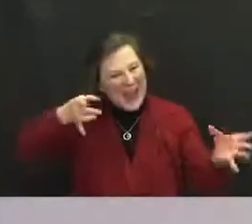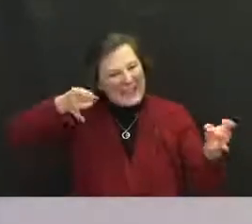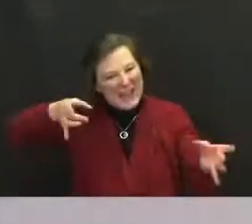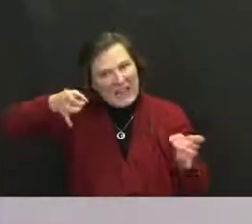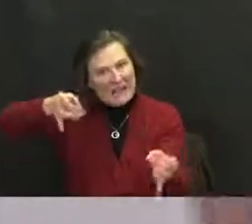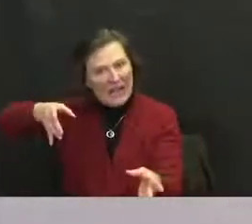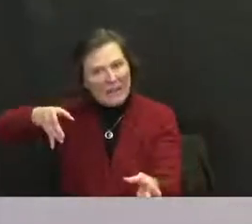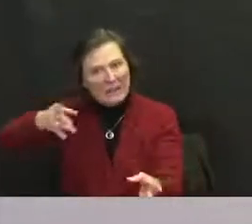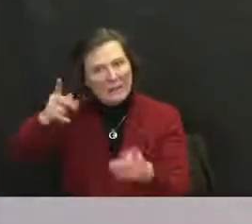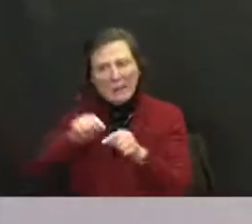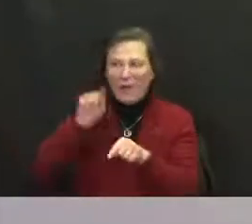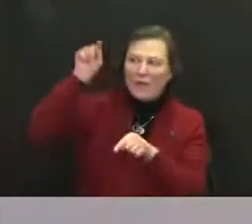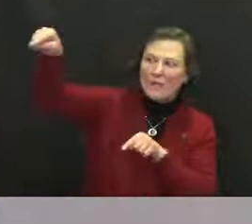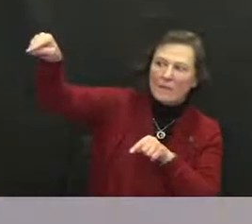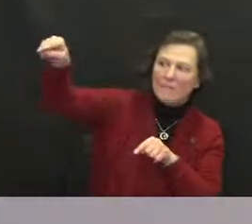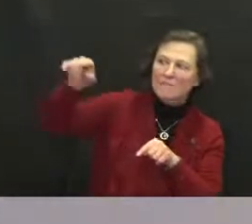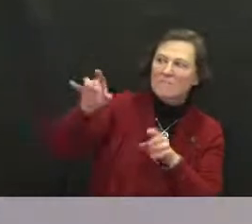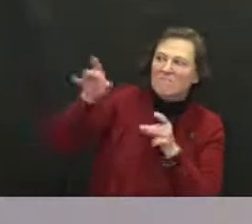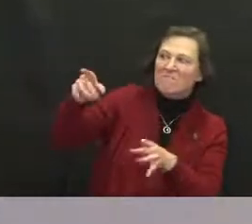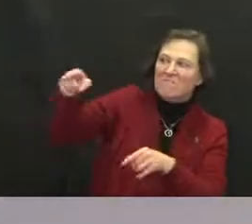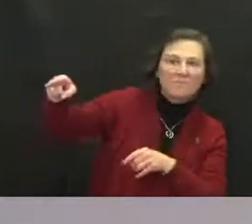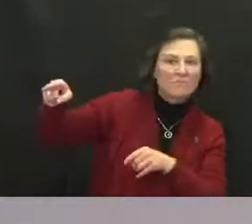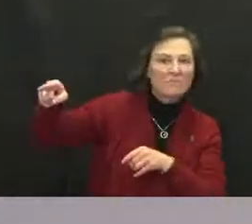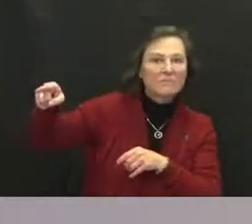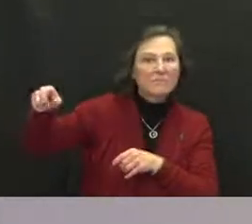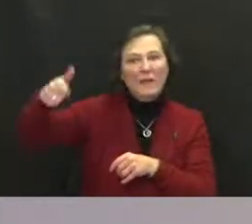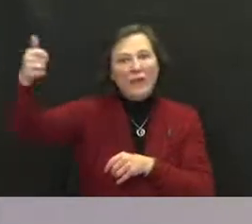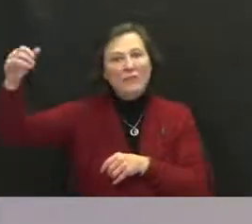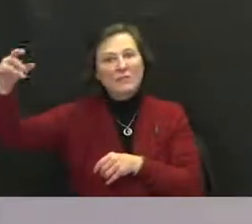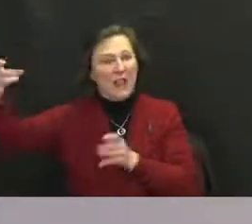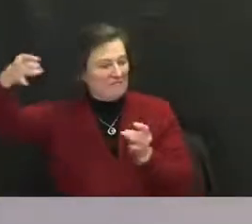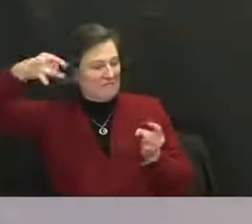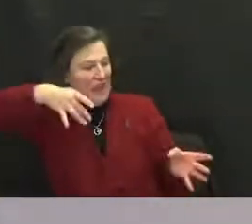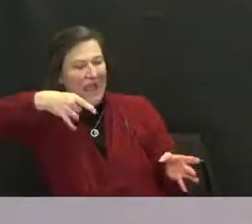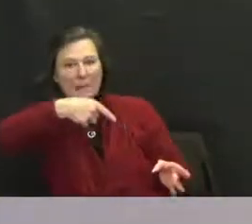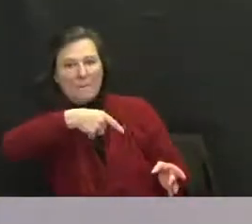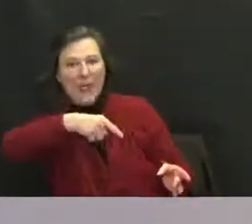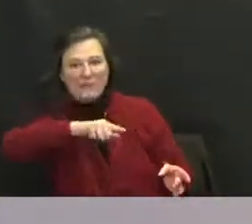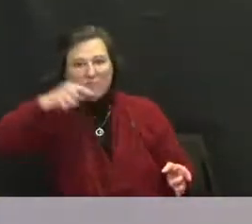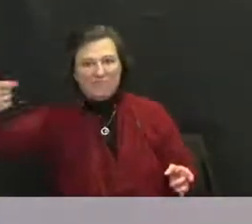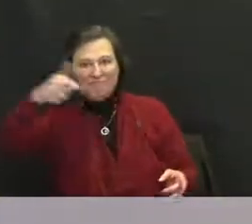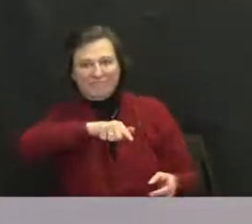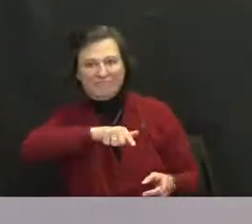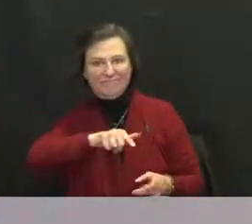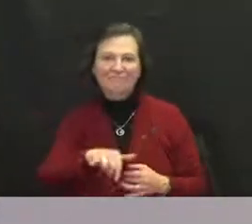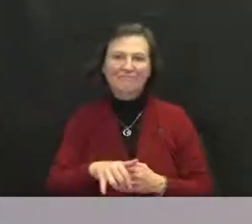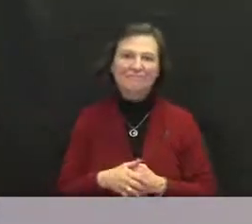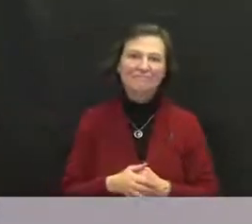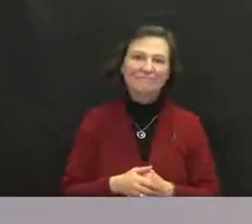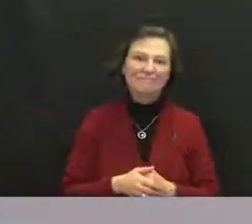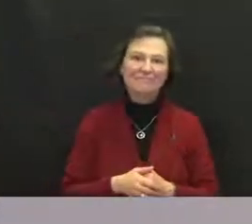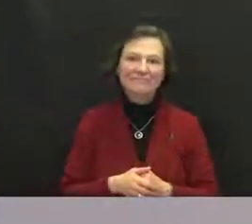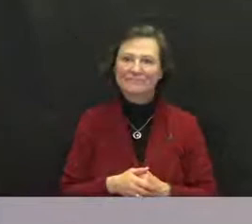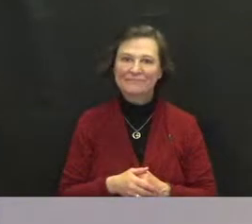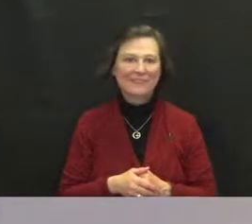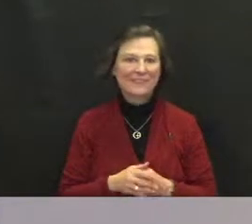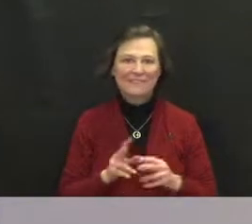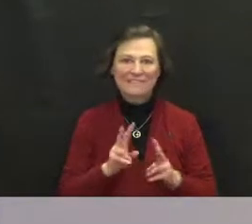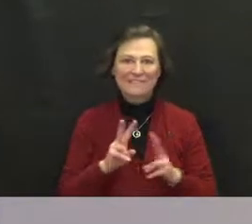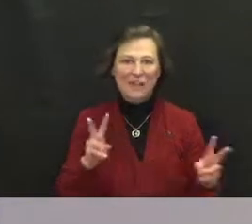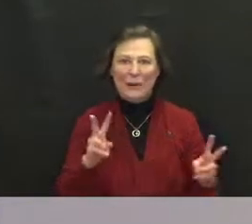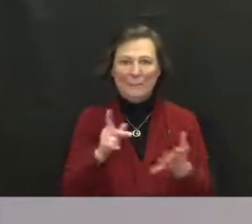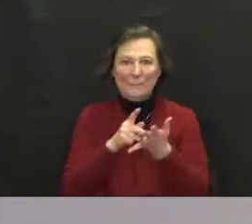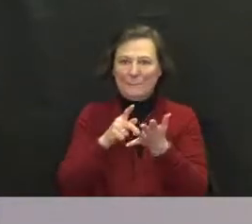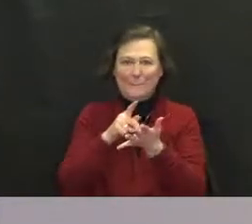people on the other side. And the other side hates right back. And it's spiritually toxic.